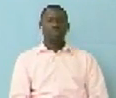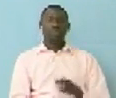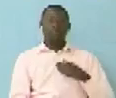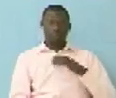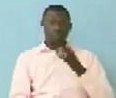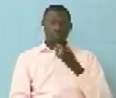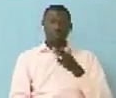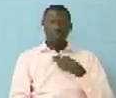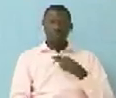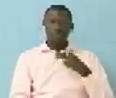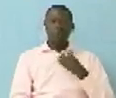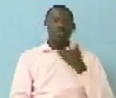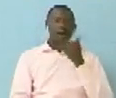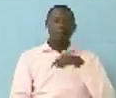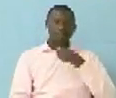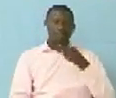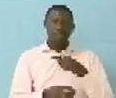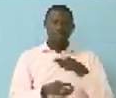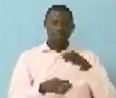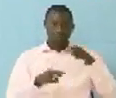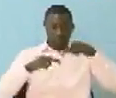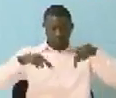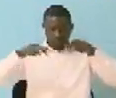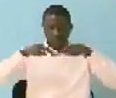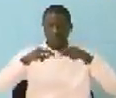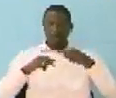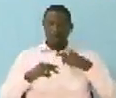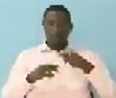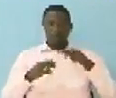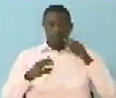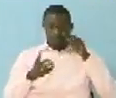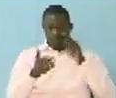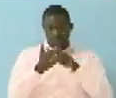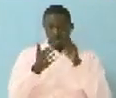request for those tapes. Alisio tape and you play them. And